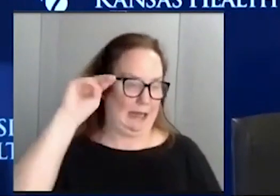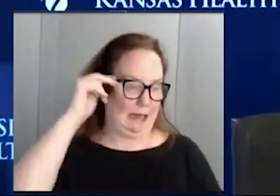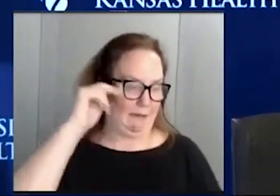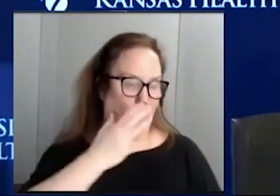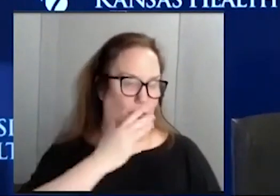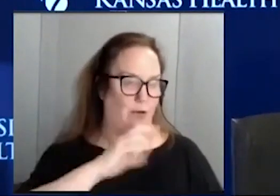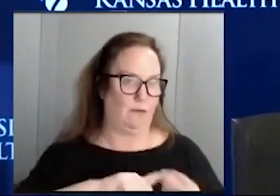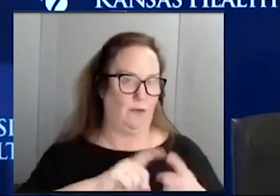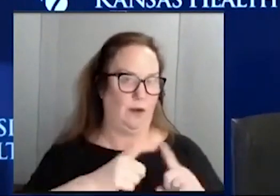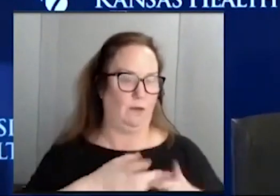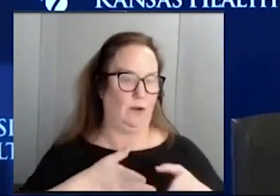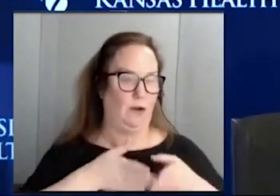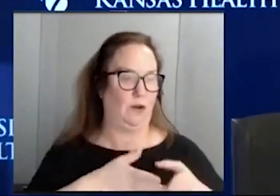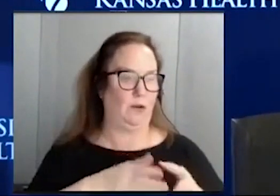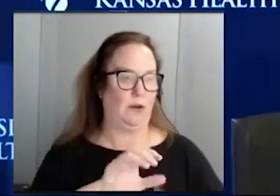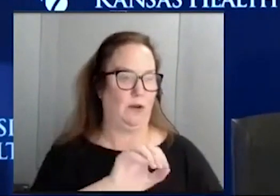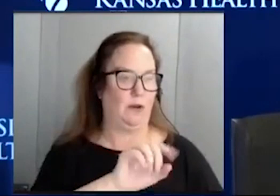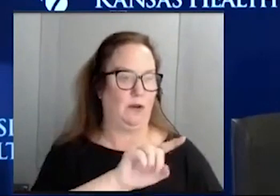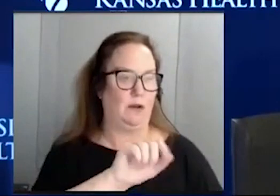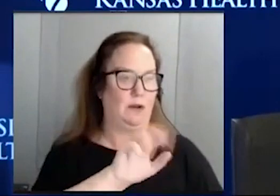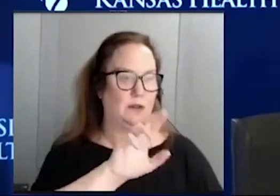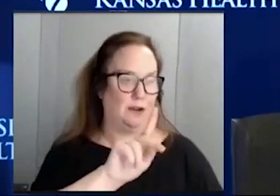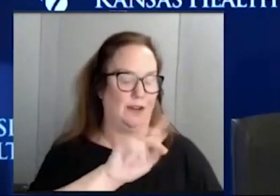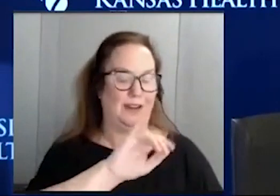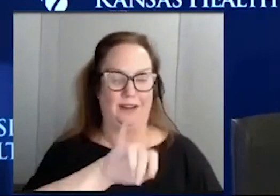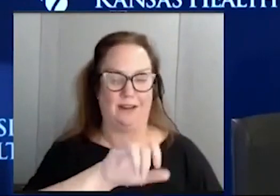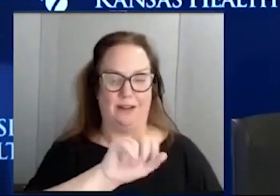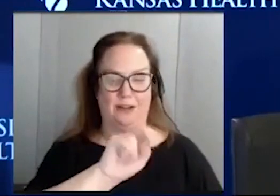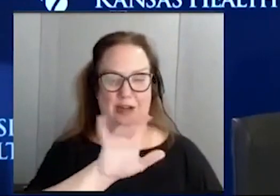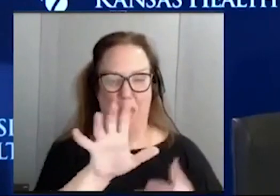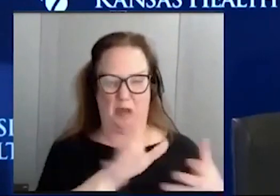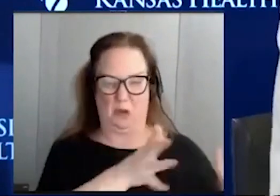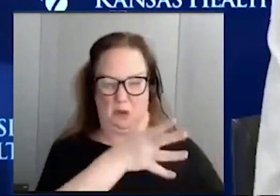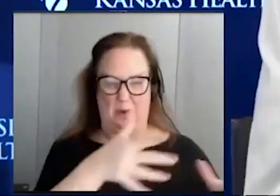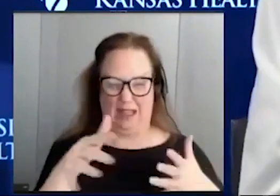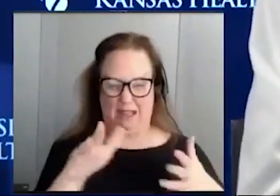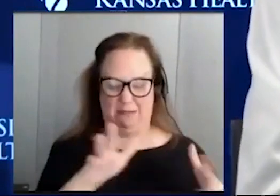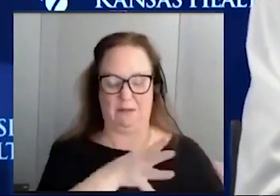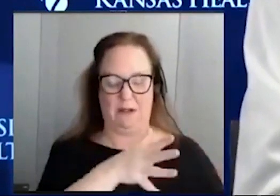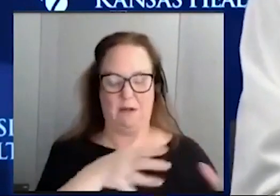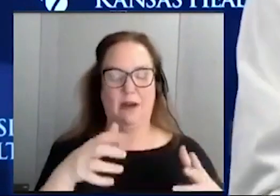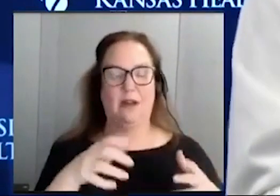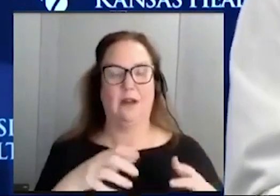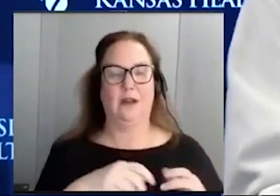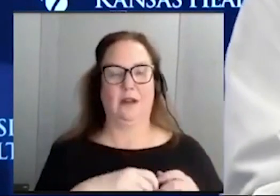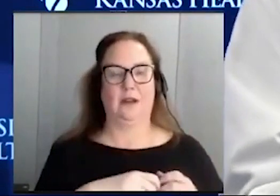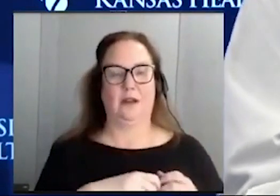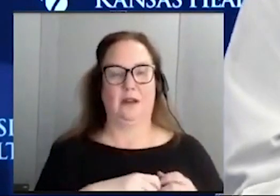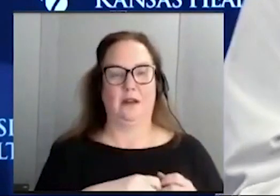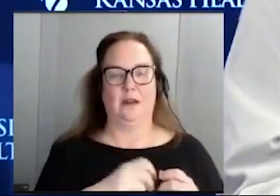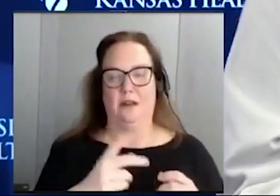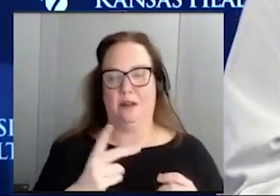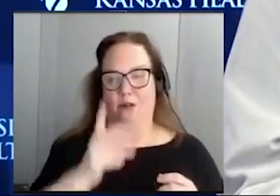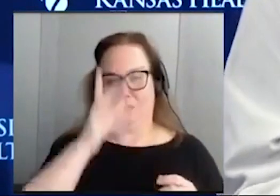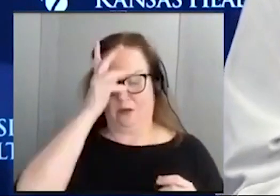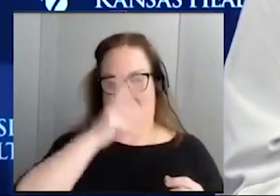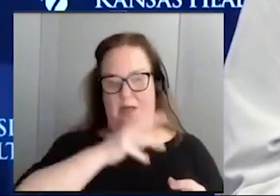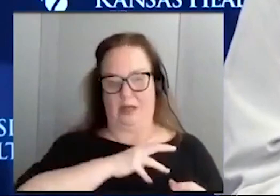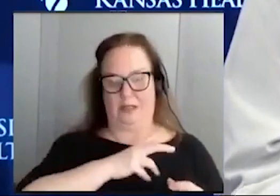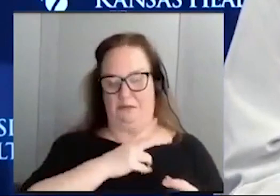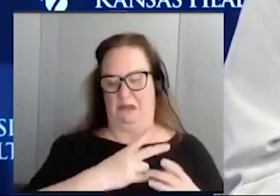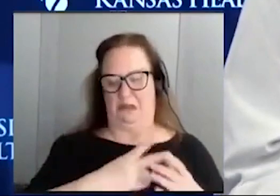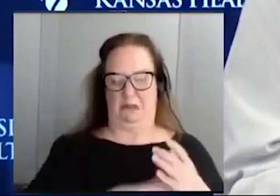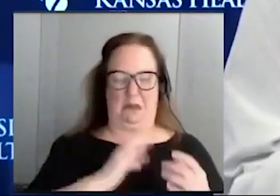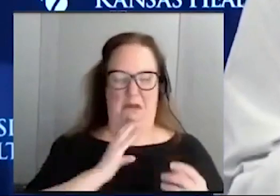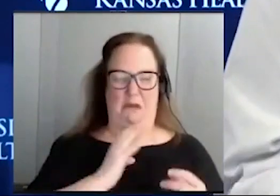canoeing the Ozarks. It was in January. And the wind was blowing really hard, right? And so these two guys, they're like both about 14 or something like